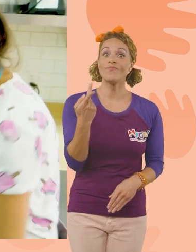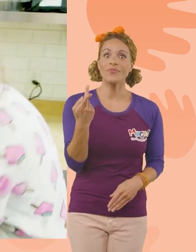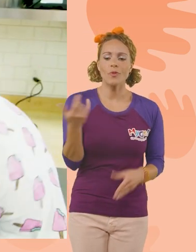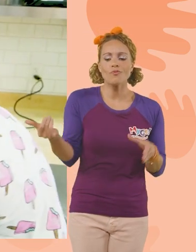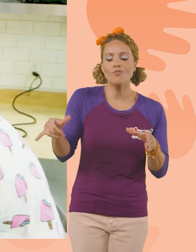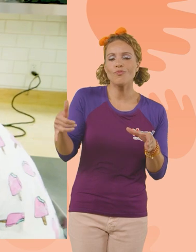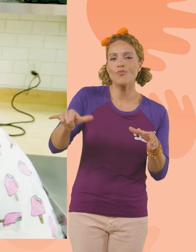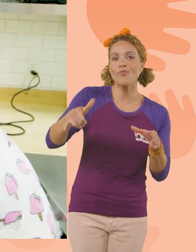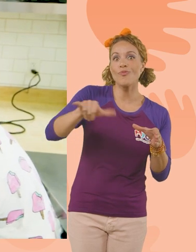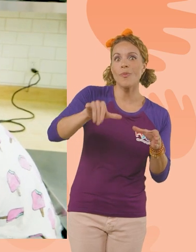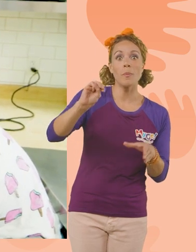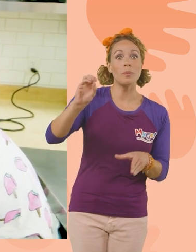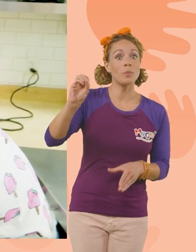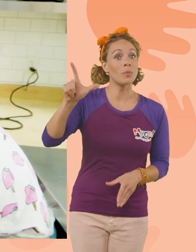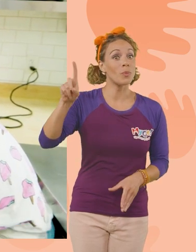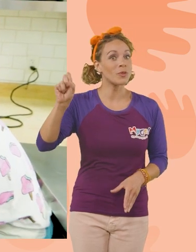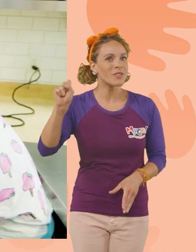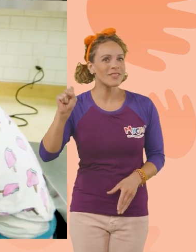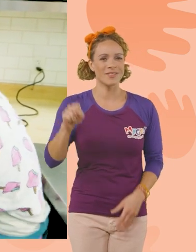in our mold. Okay.